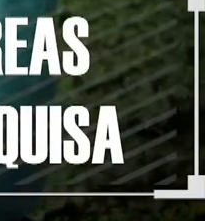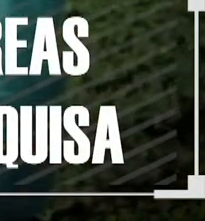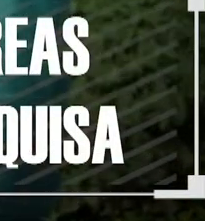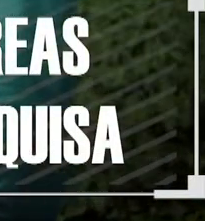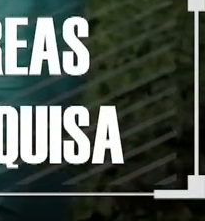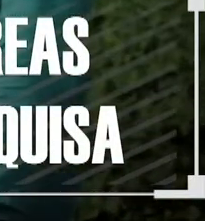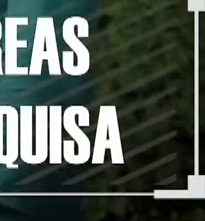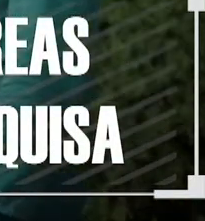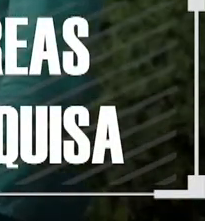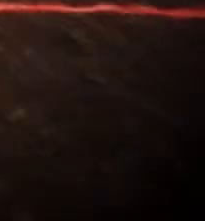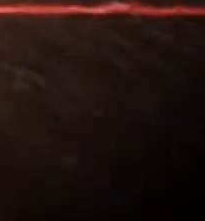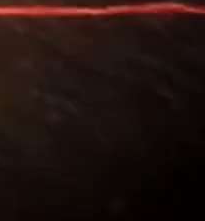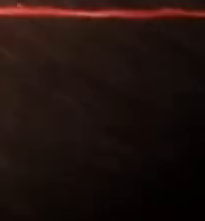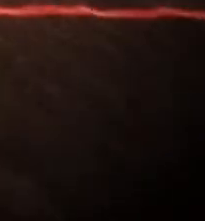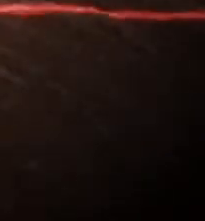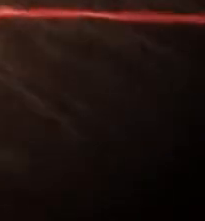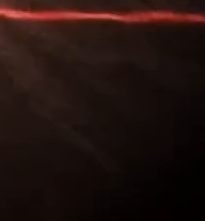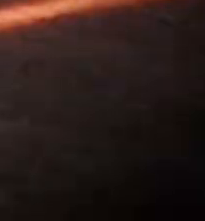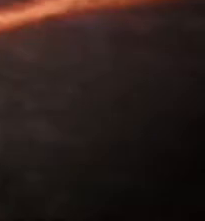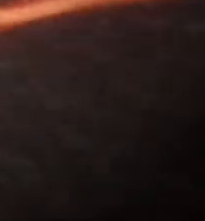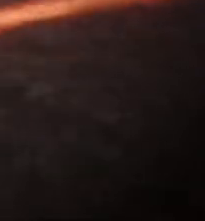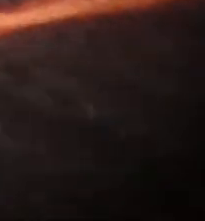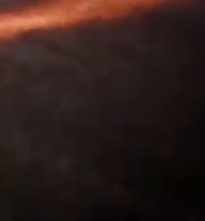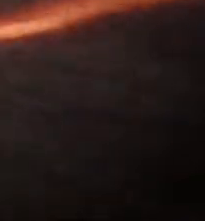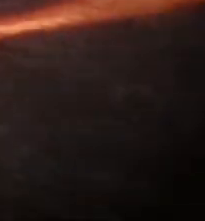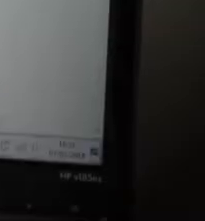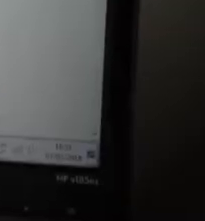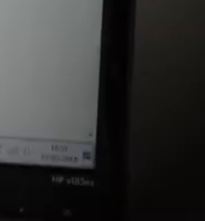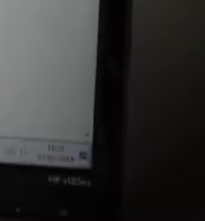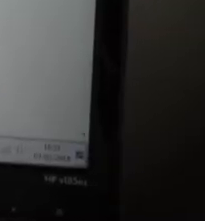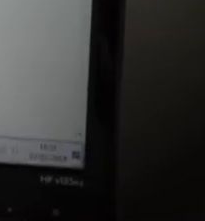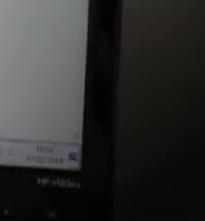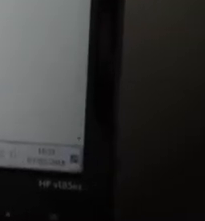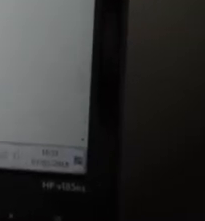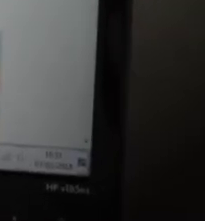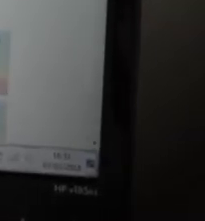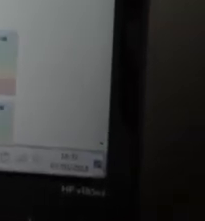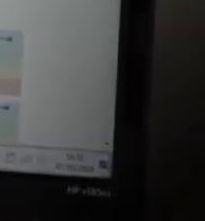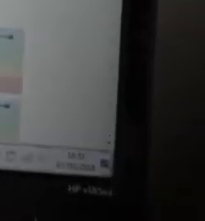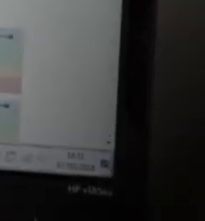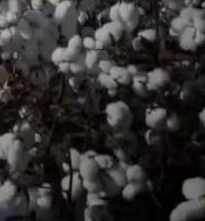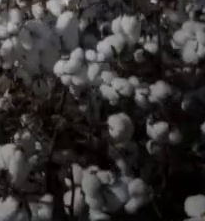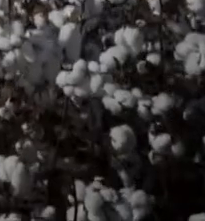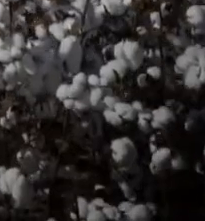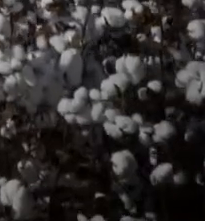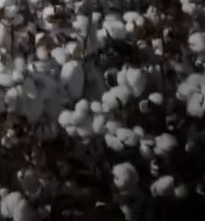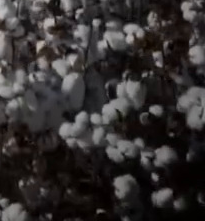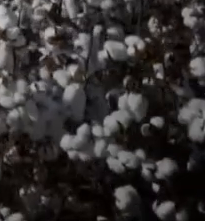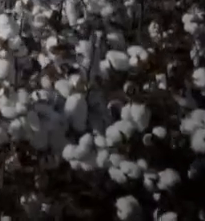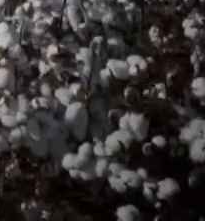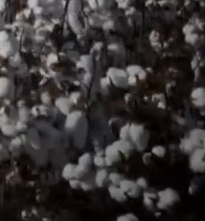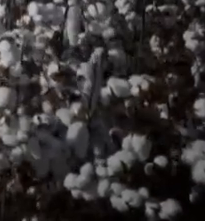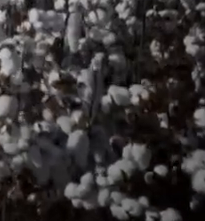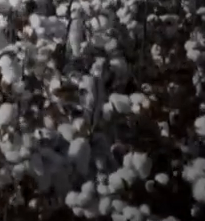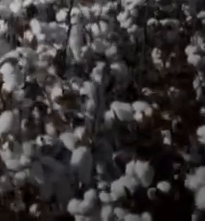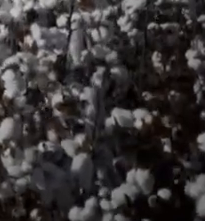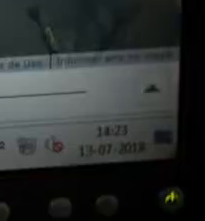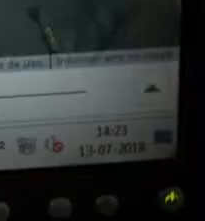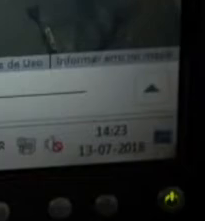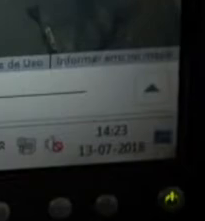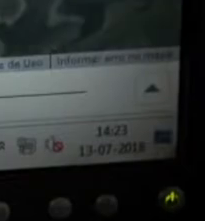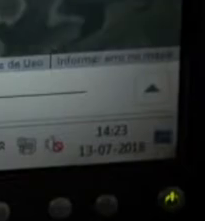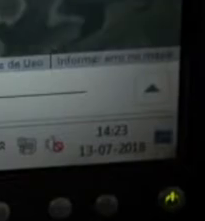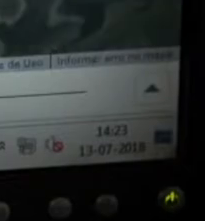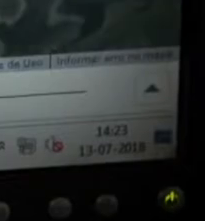SLC Agrícola, placing it among the most profitable companies in the industry.